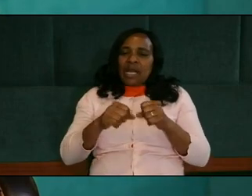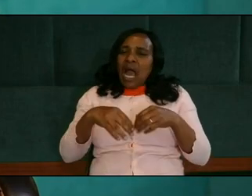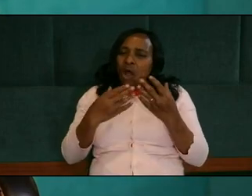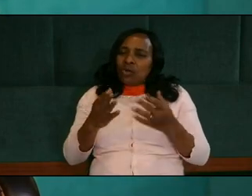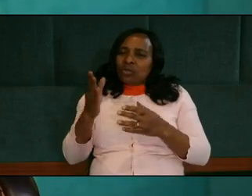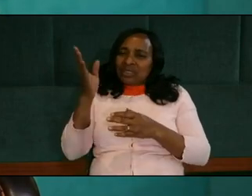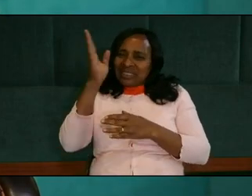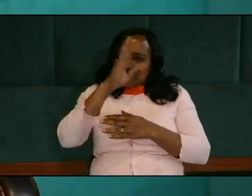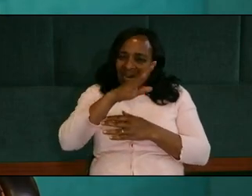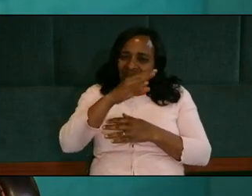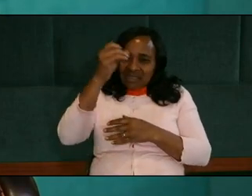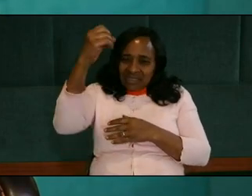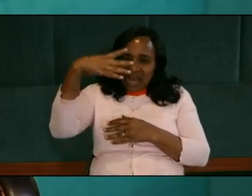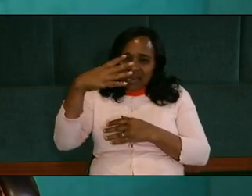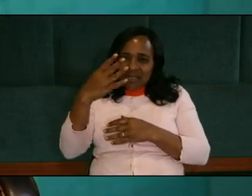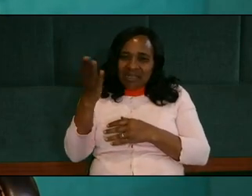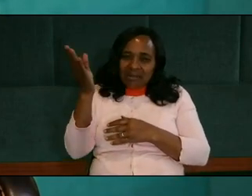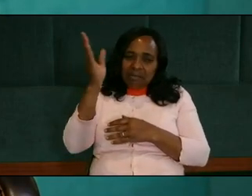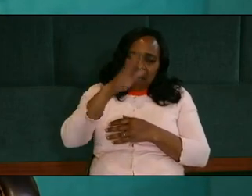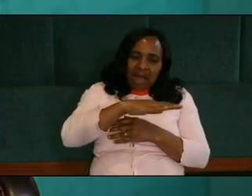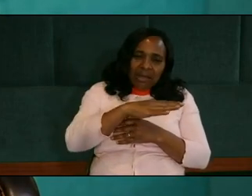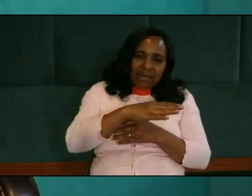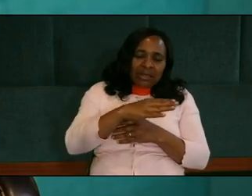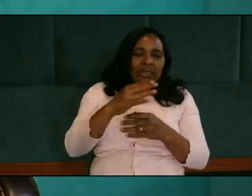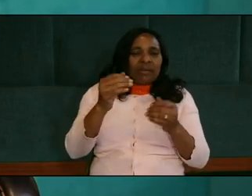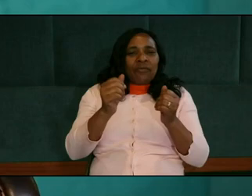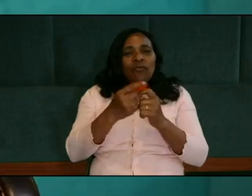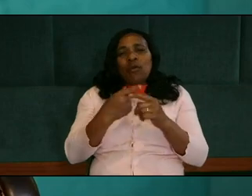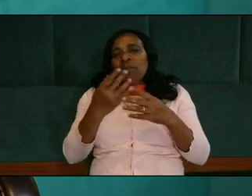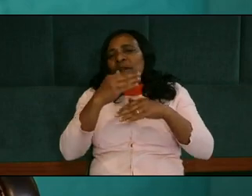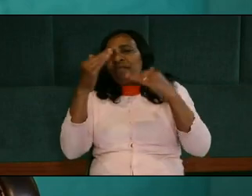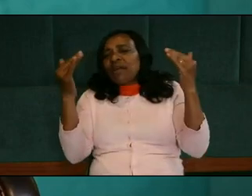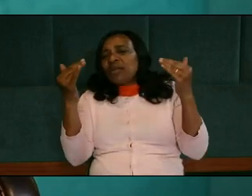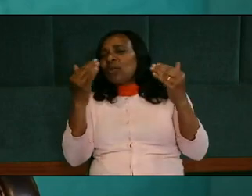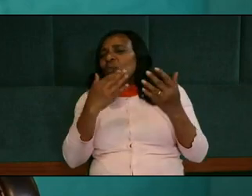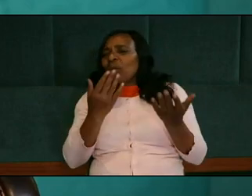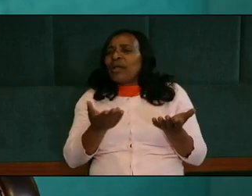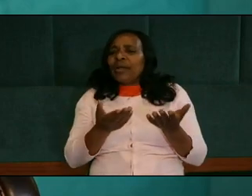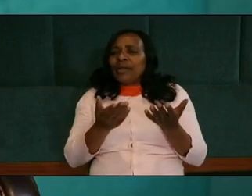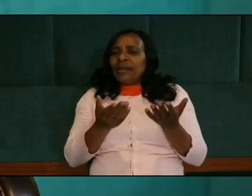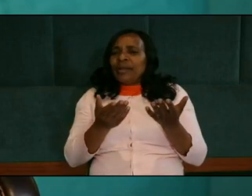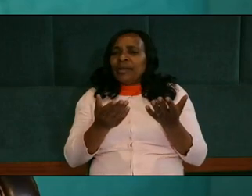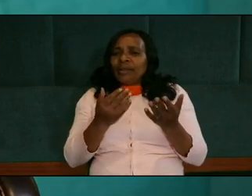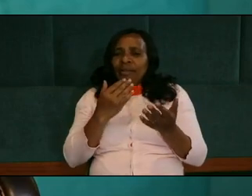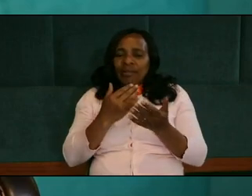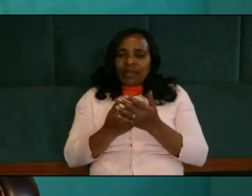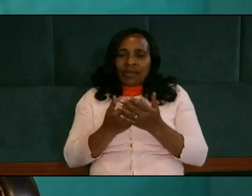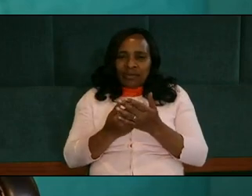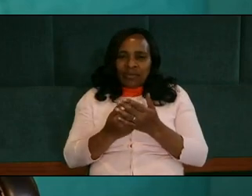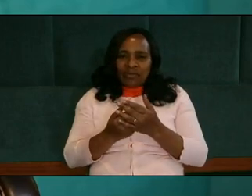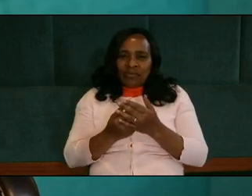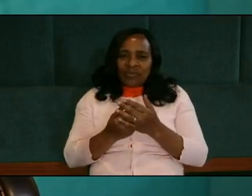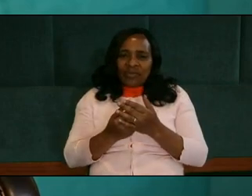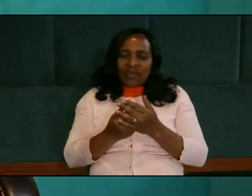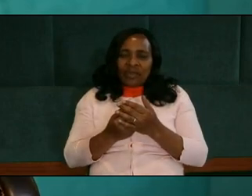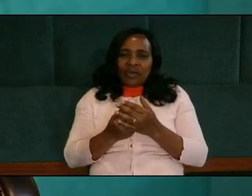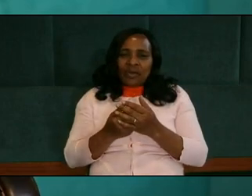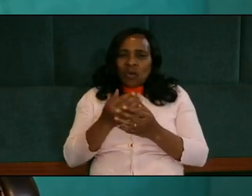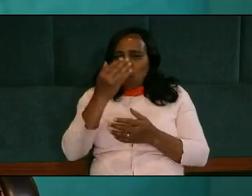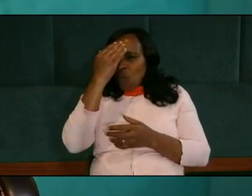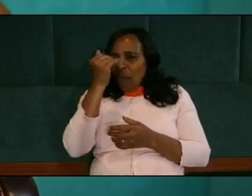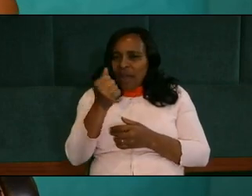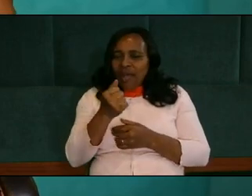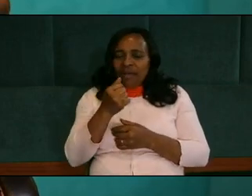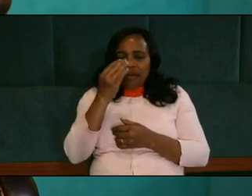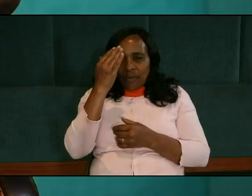in the middle of the atmosphere, then go back? It was that bizarre. Like, what is rain? Why is it there? Why is it falling? See, we have due. Why is it? Why is